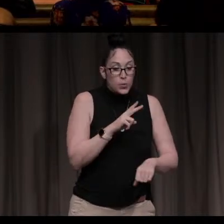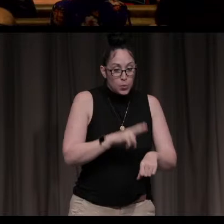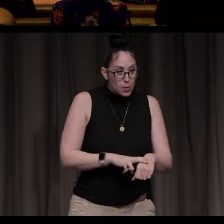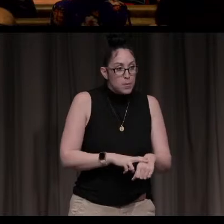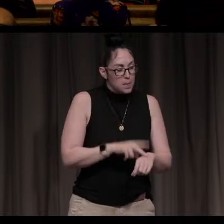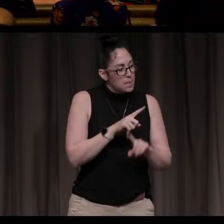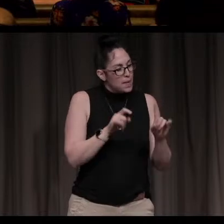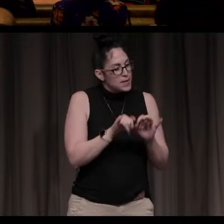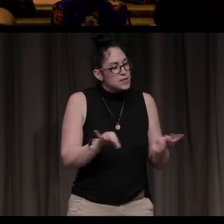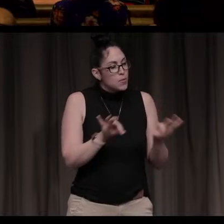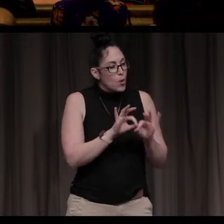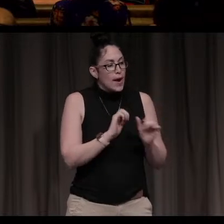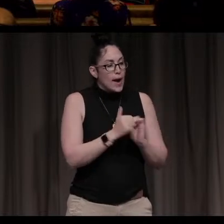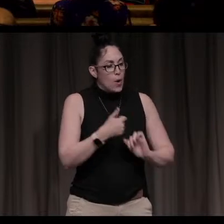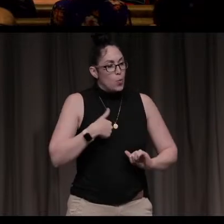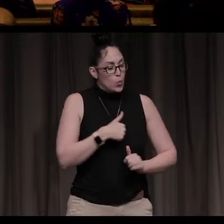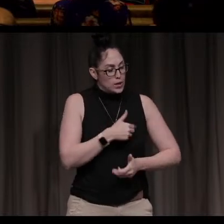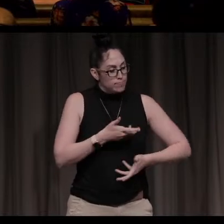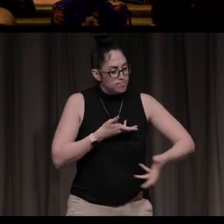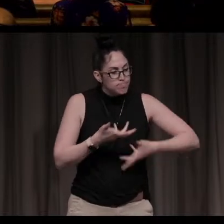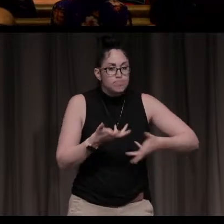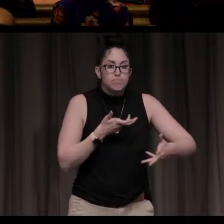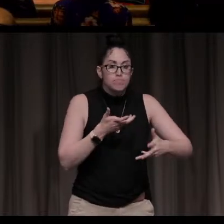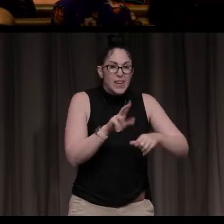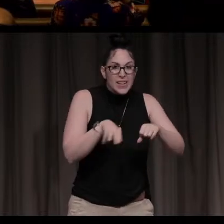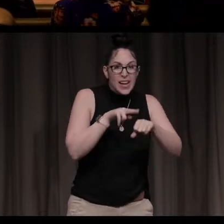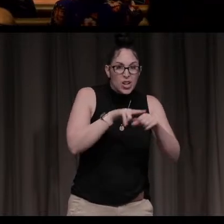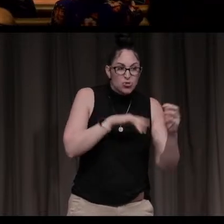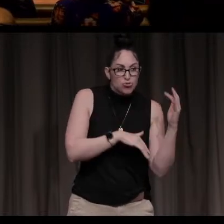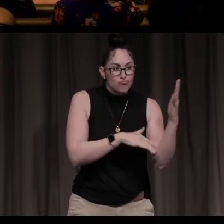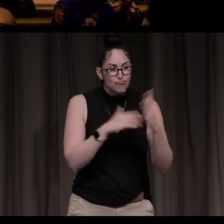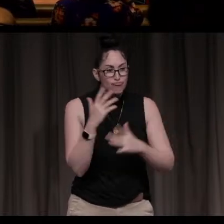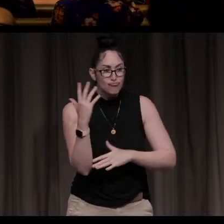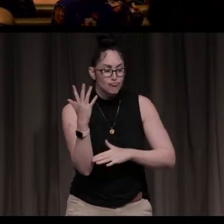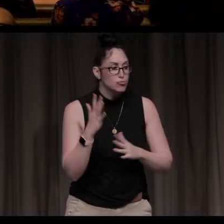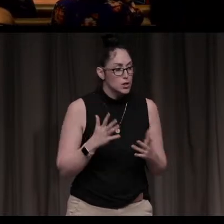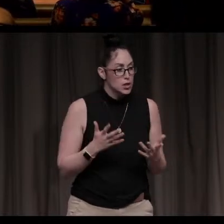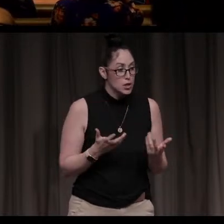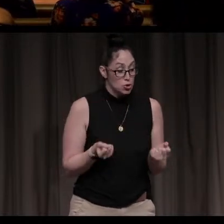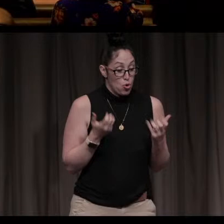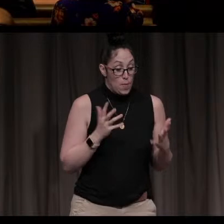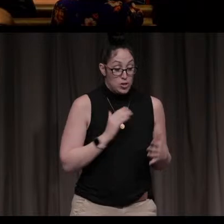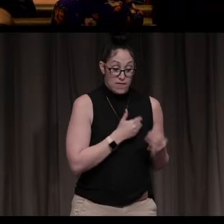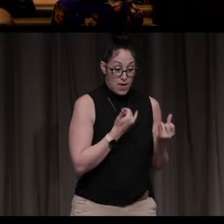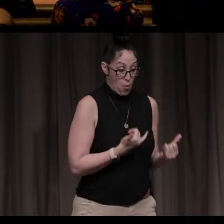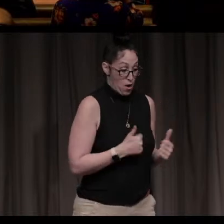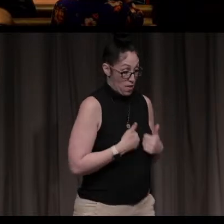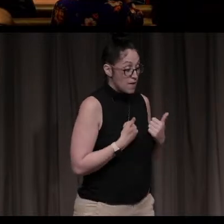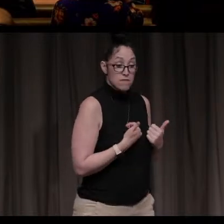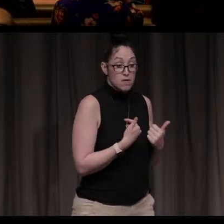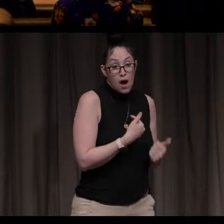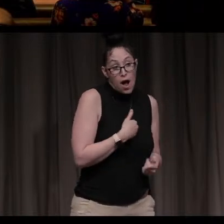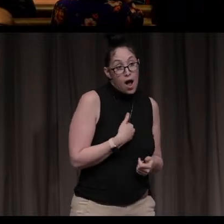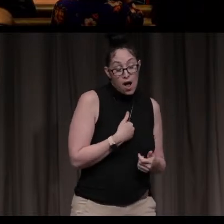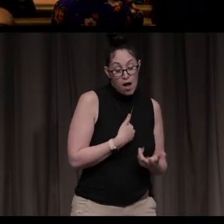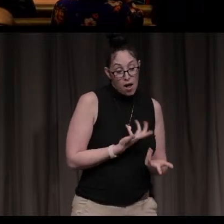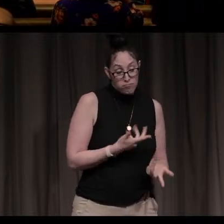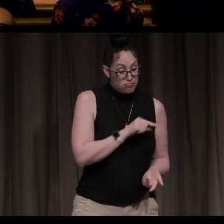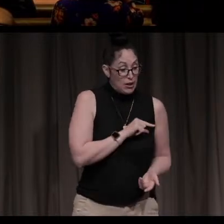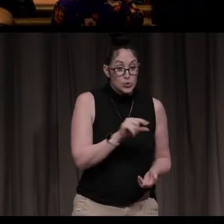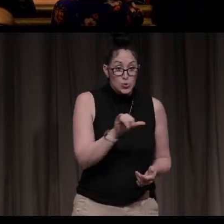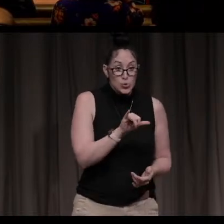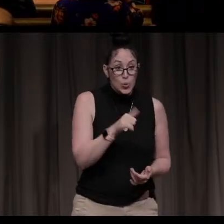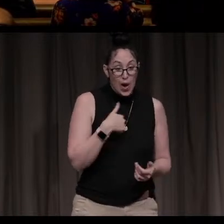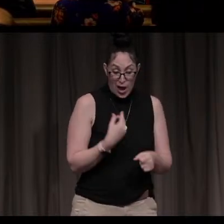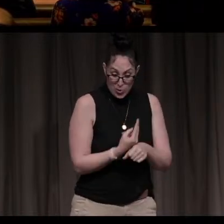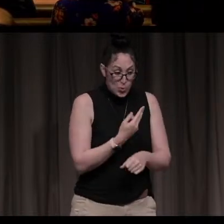treat nature. Like so much of our contemporary way of life, and I am complicit in it too, because I use my gadgets, and